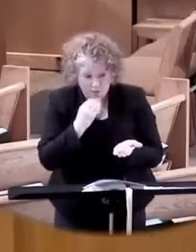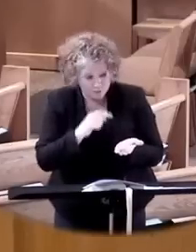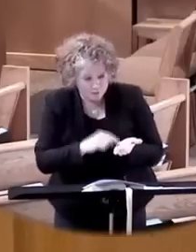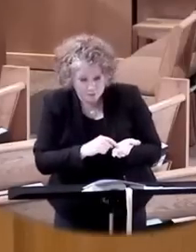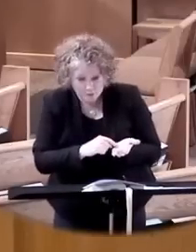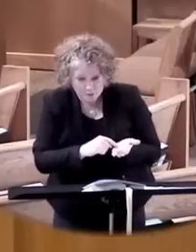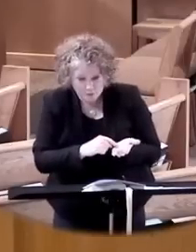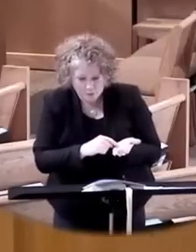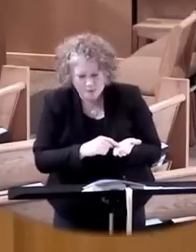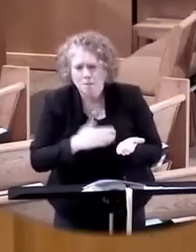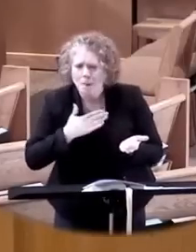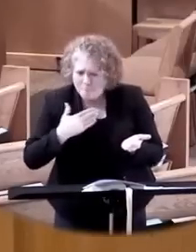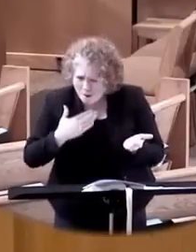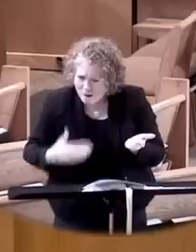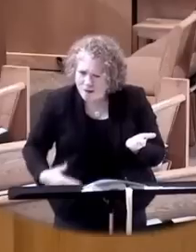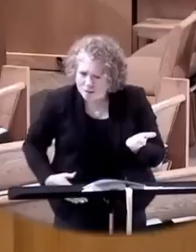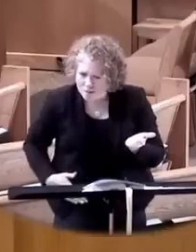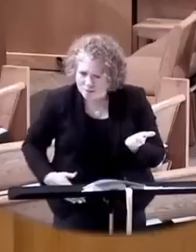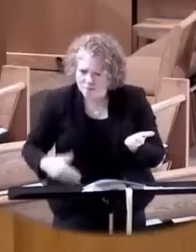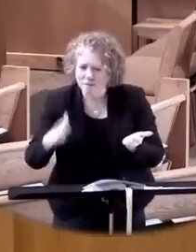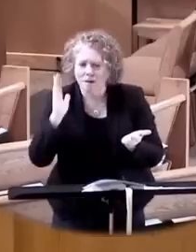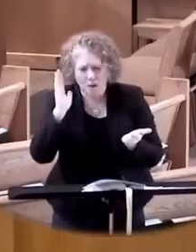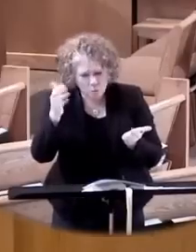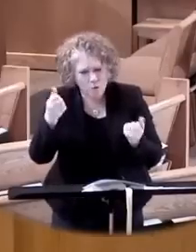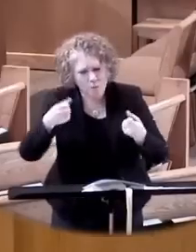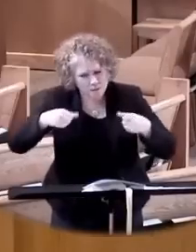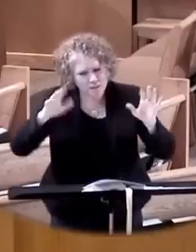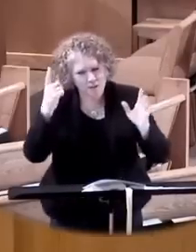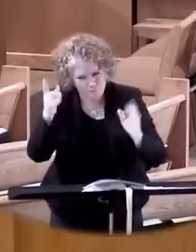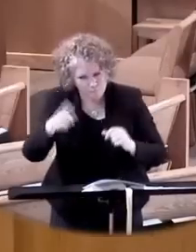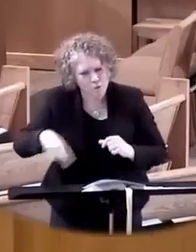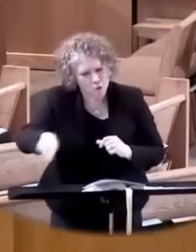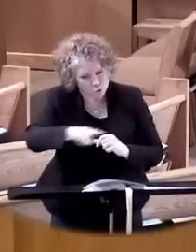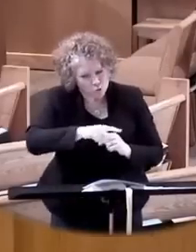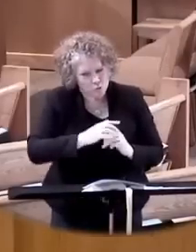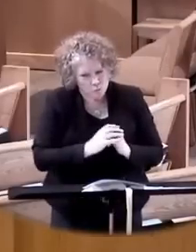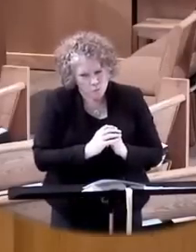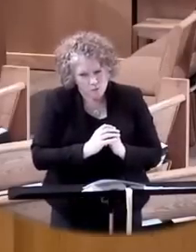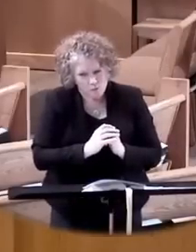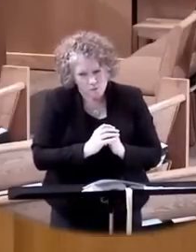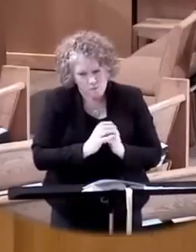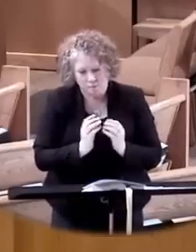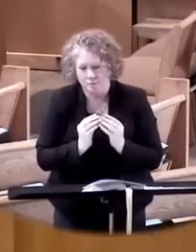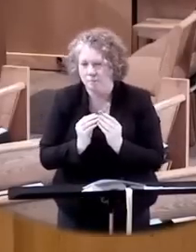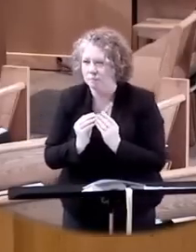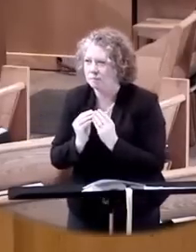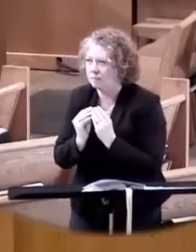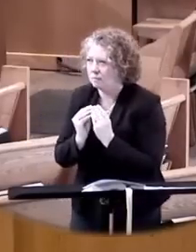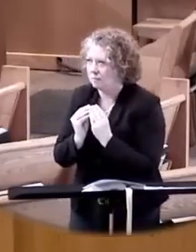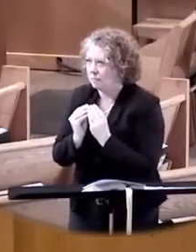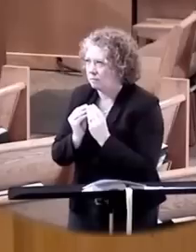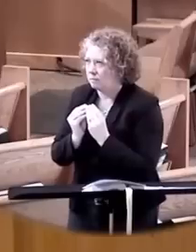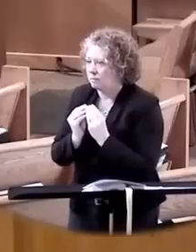it, for this is my body, which will be given up for you."